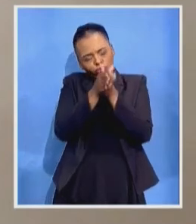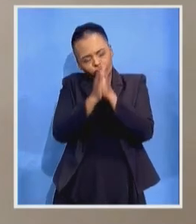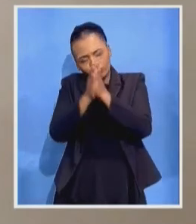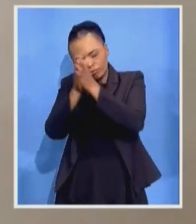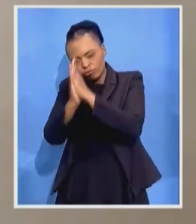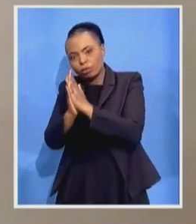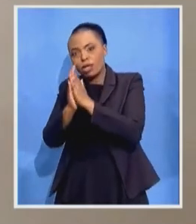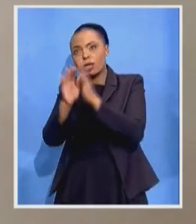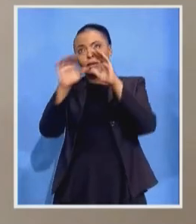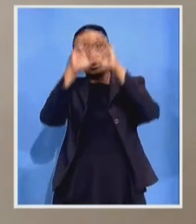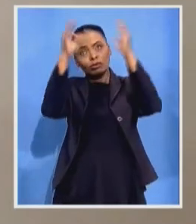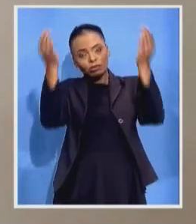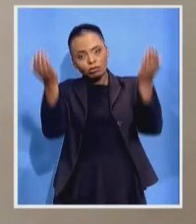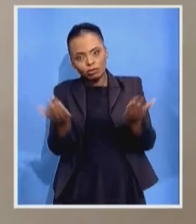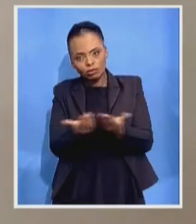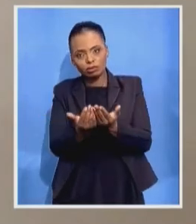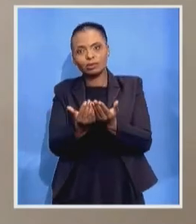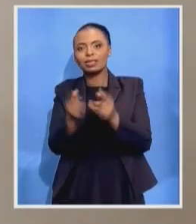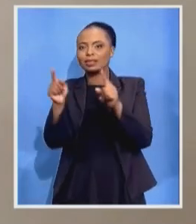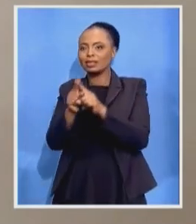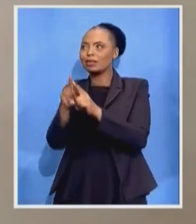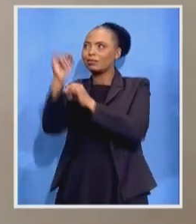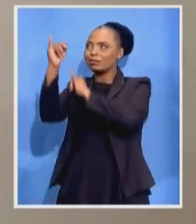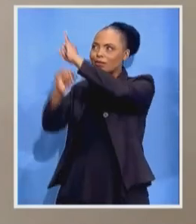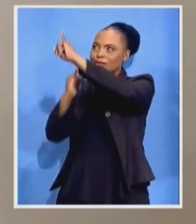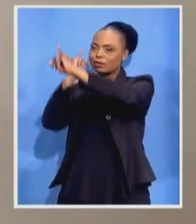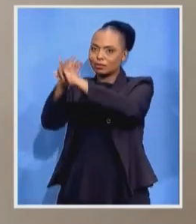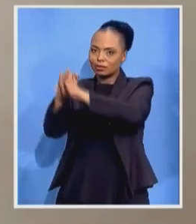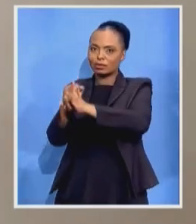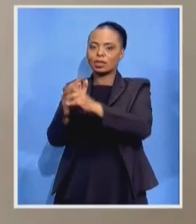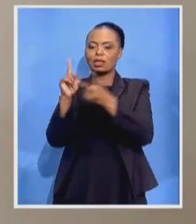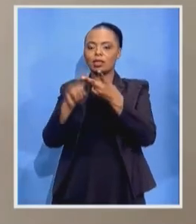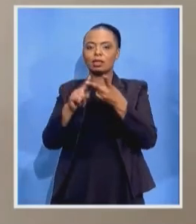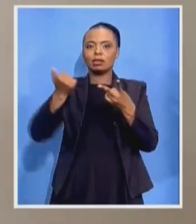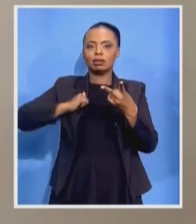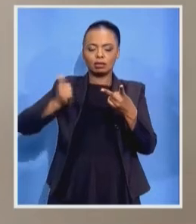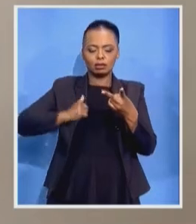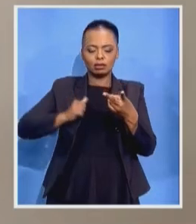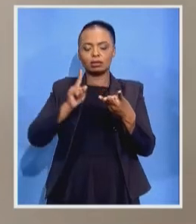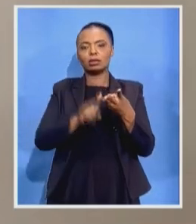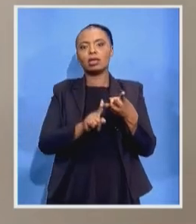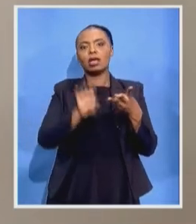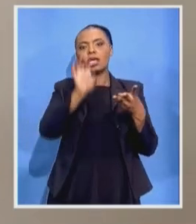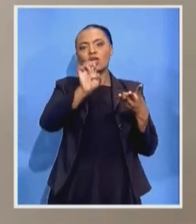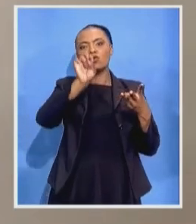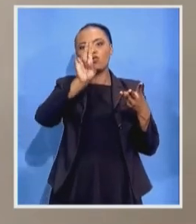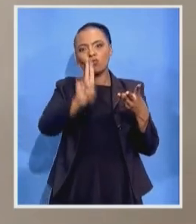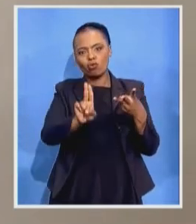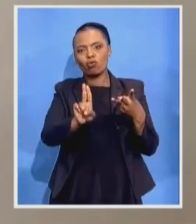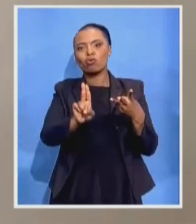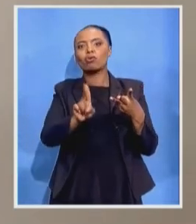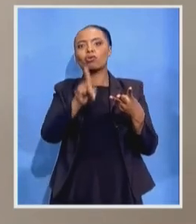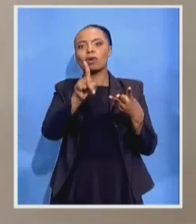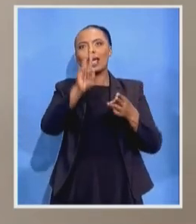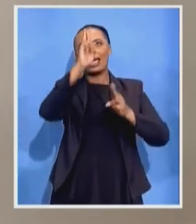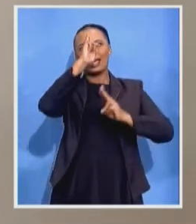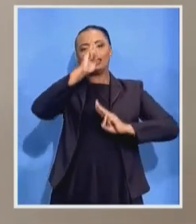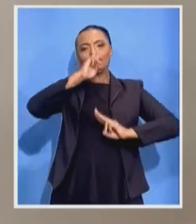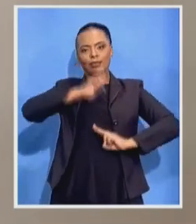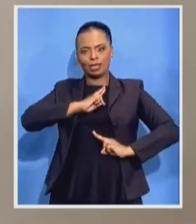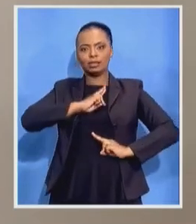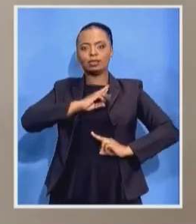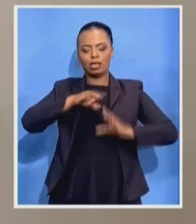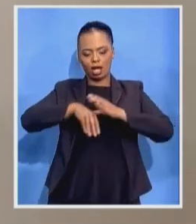America, Canada, and the European Union, to respect the outcomes of Venezuela's elections for